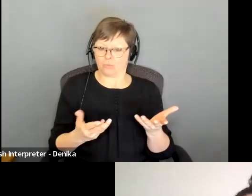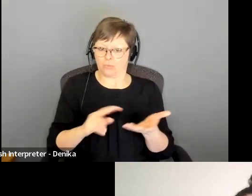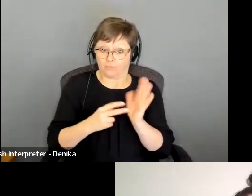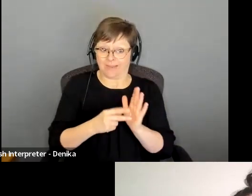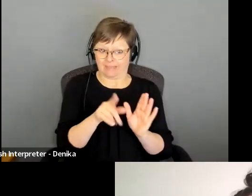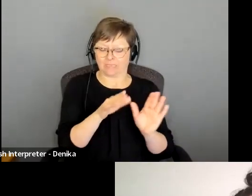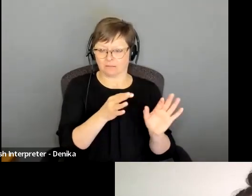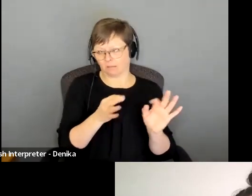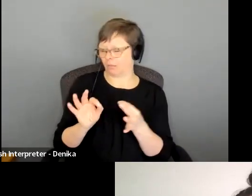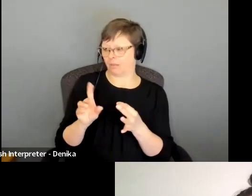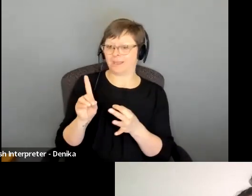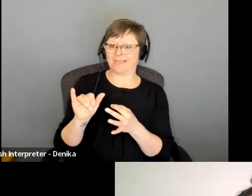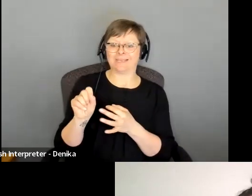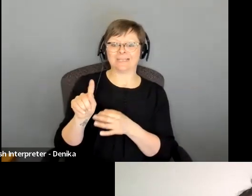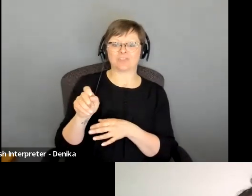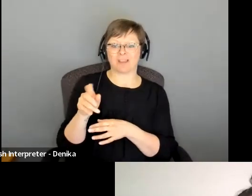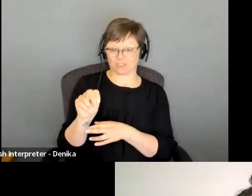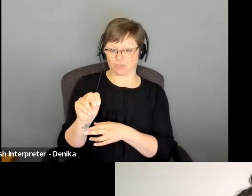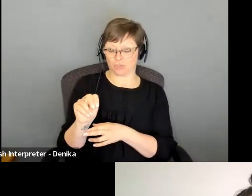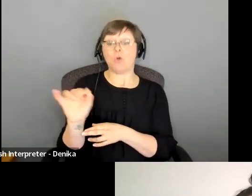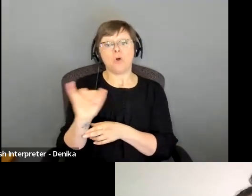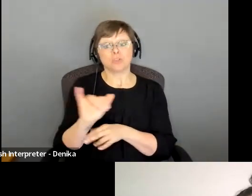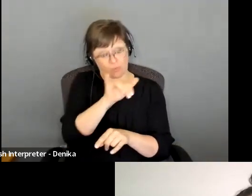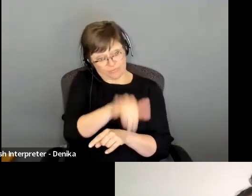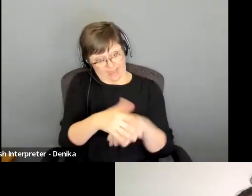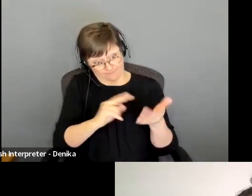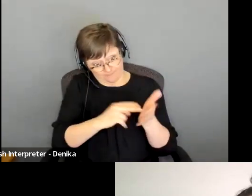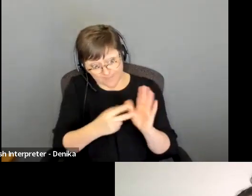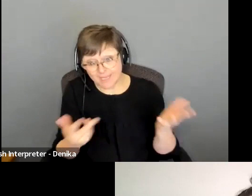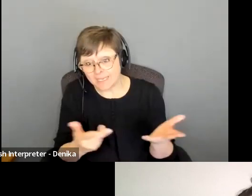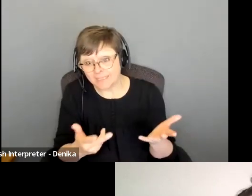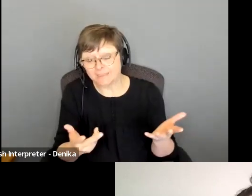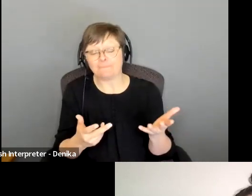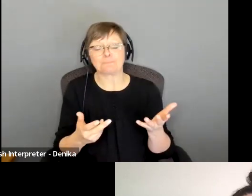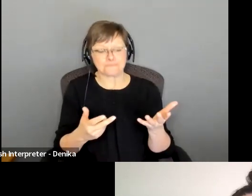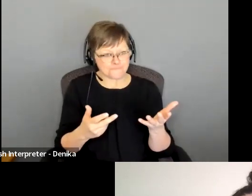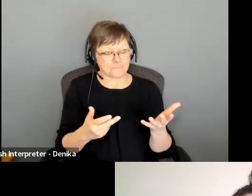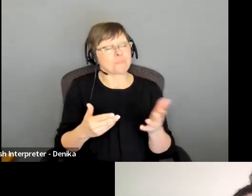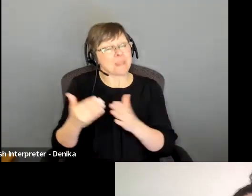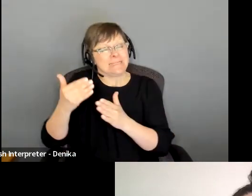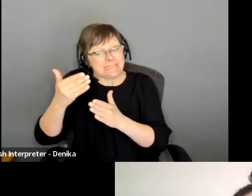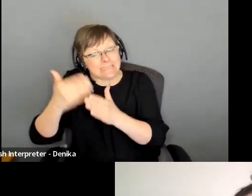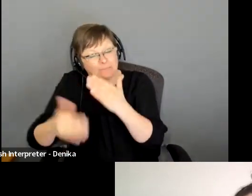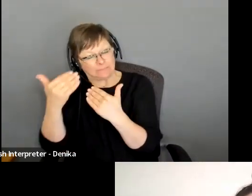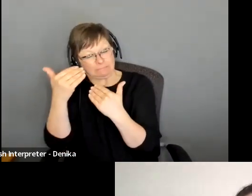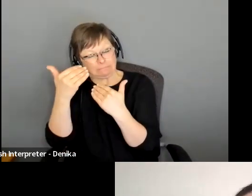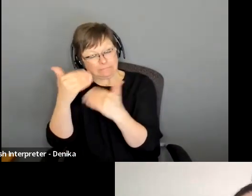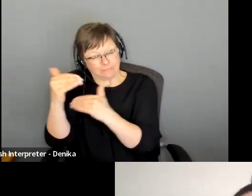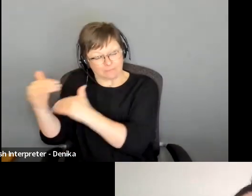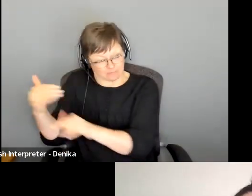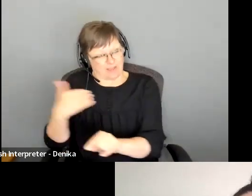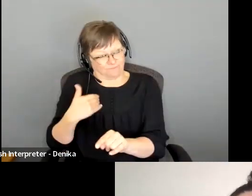distraction. Key thing about distraction too is that it creates that space in that moment, but we will talk about some of the limitations of some of these Ds as far